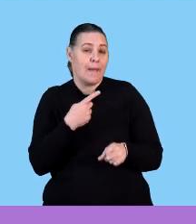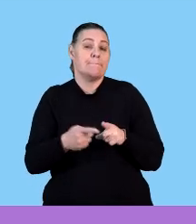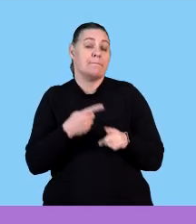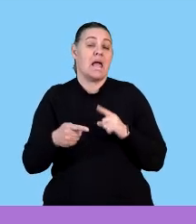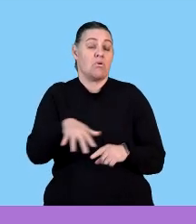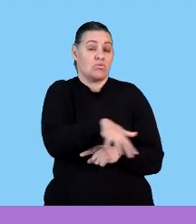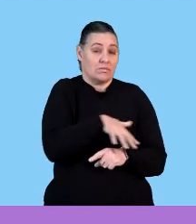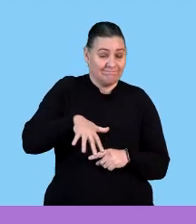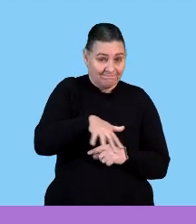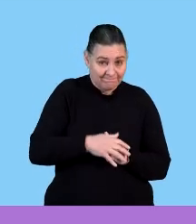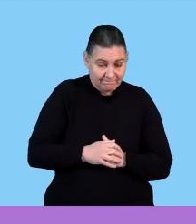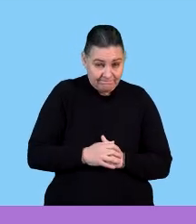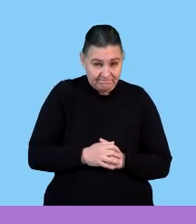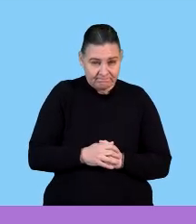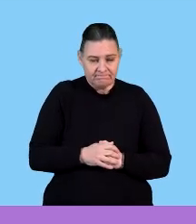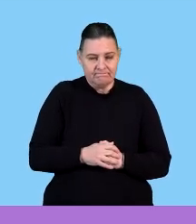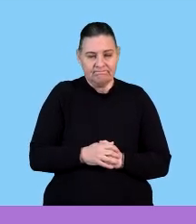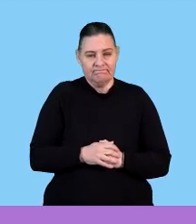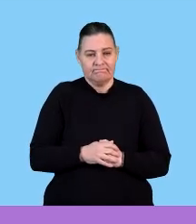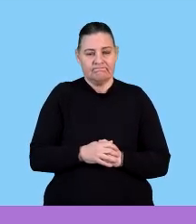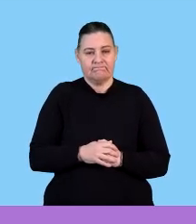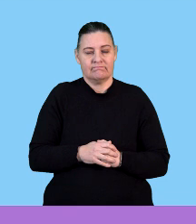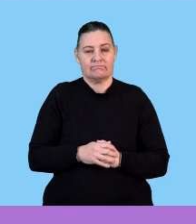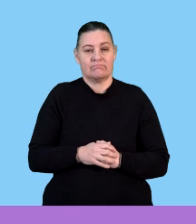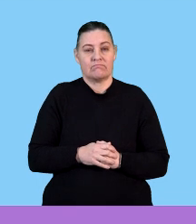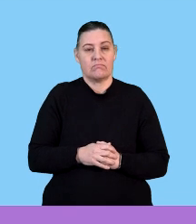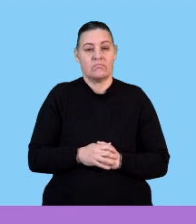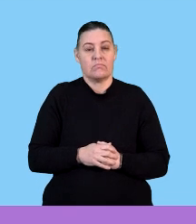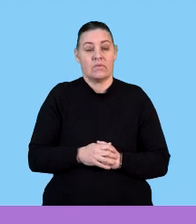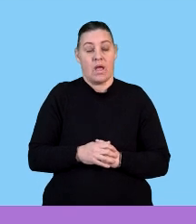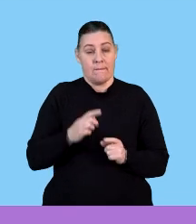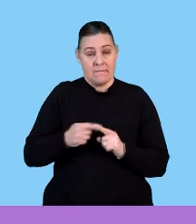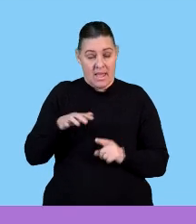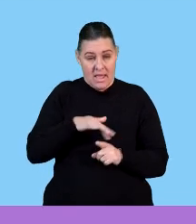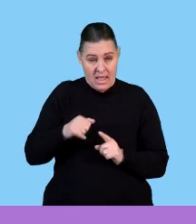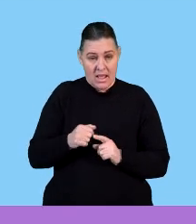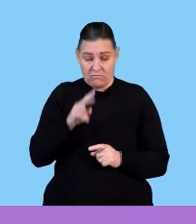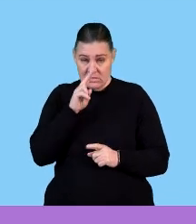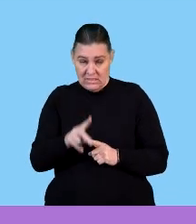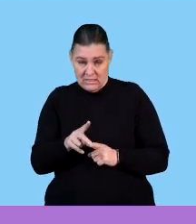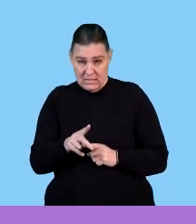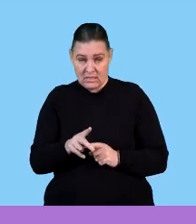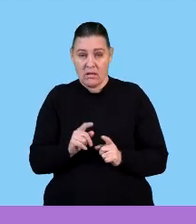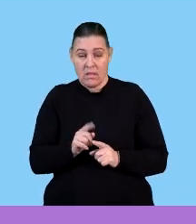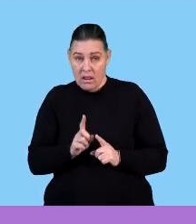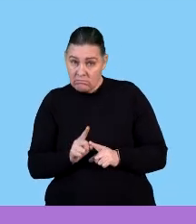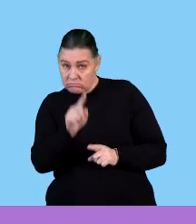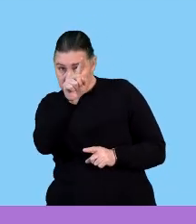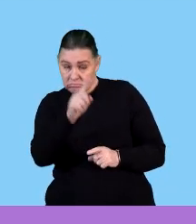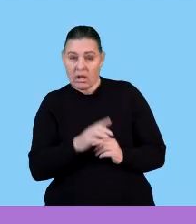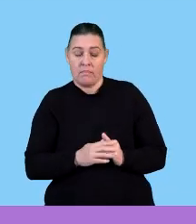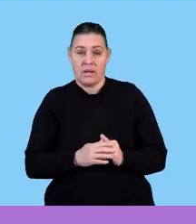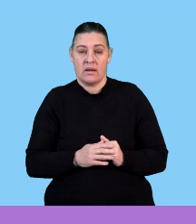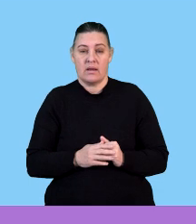about? We'll talk about the playground. So in relation to the playground is here. If we're looking there, we're kind of looking that